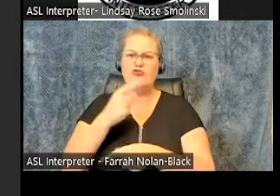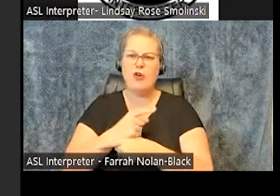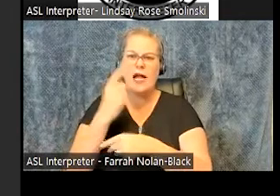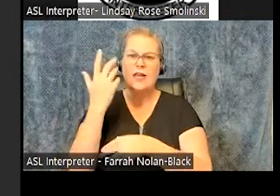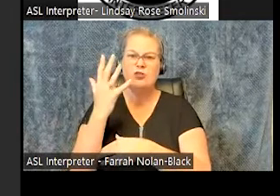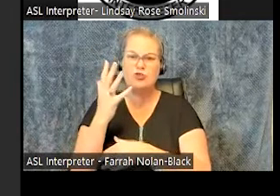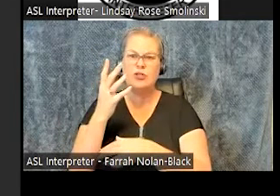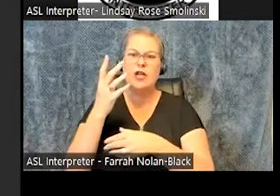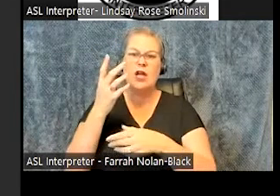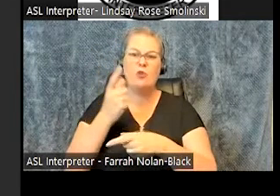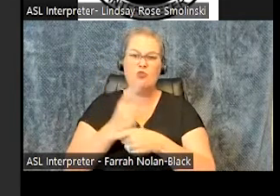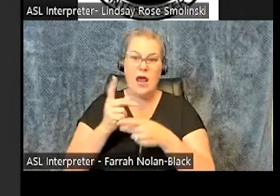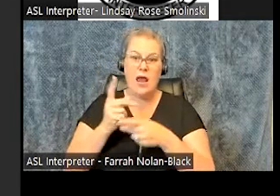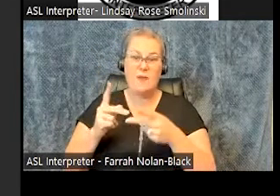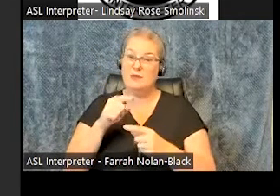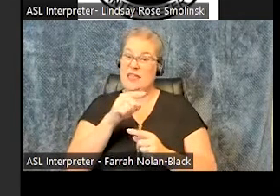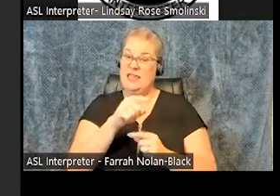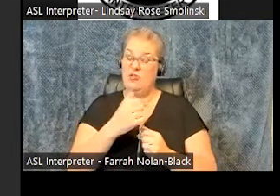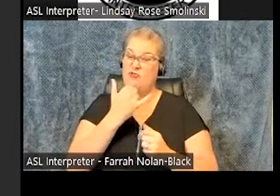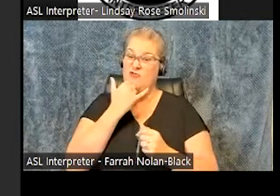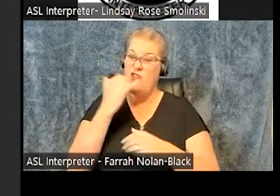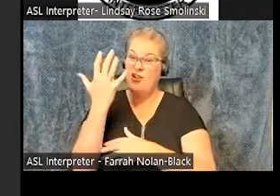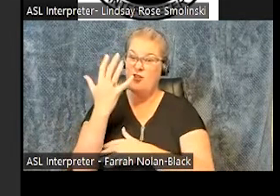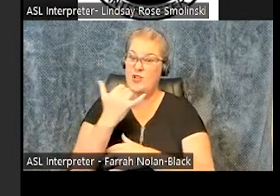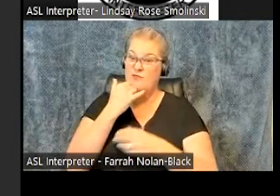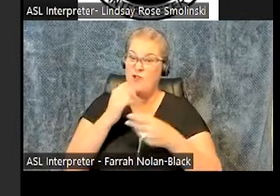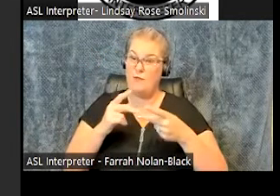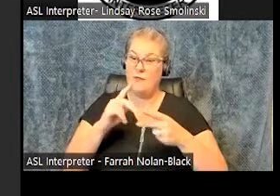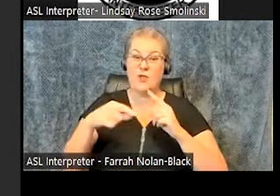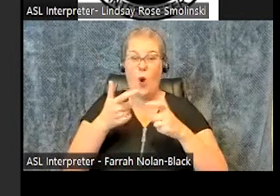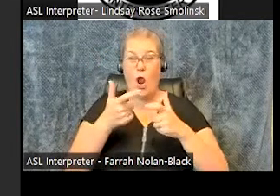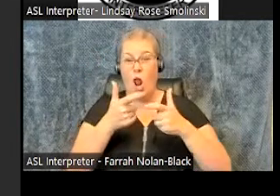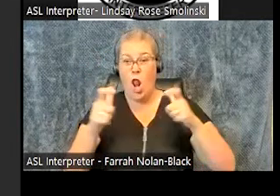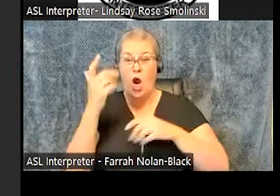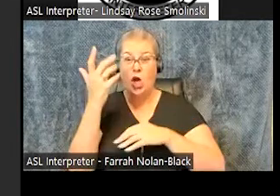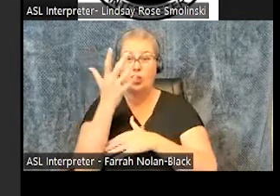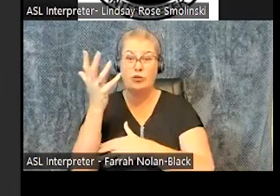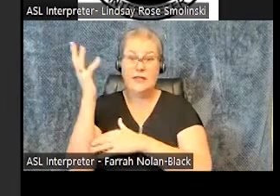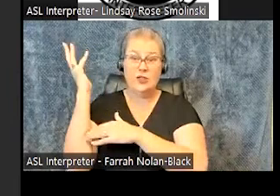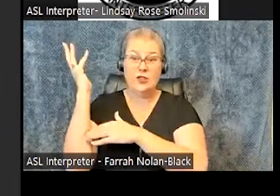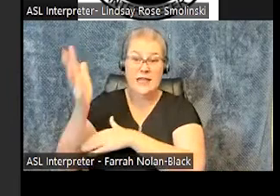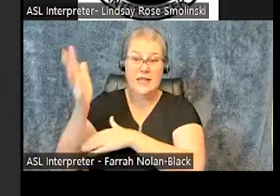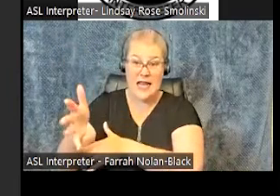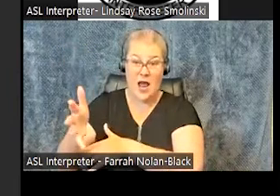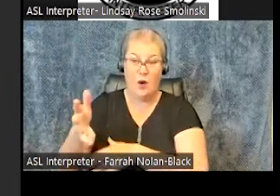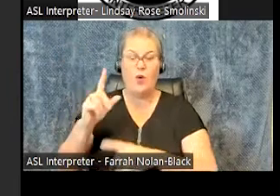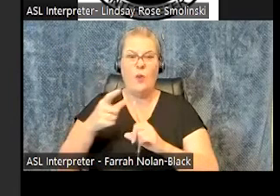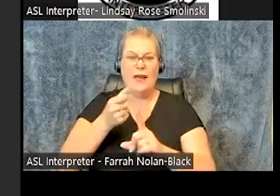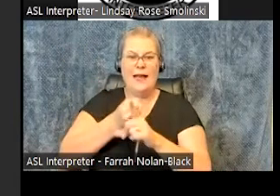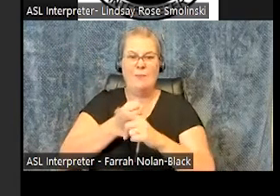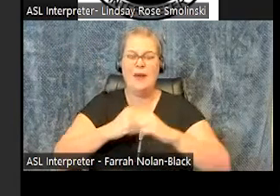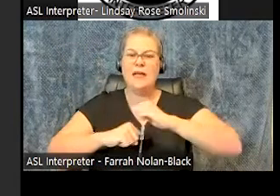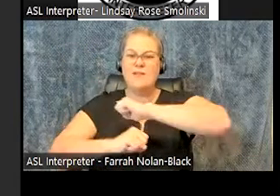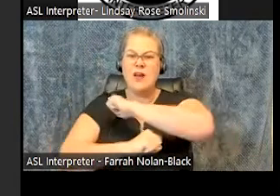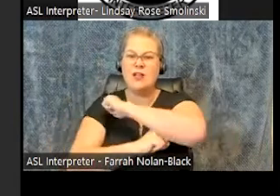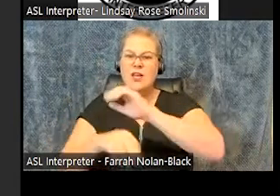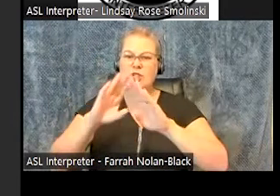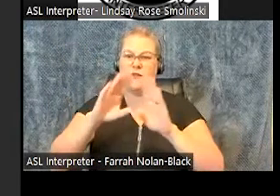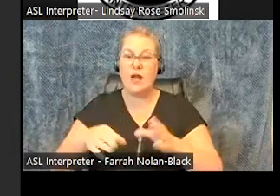tree, wrong place. And when large trees like this are taken down, like when it impacts the foundation, they generally get thrown